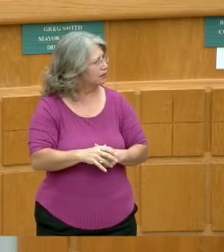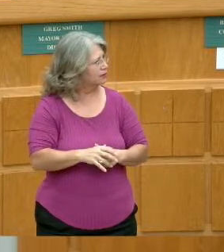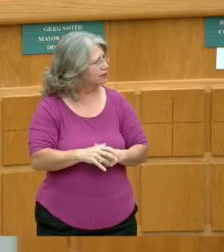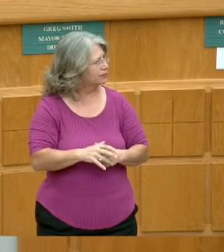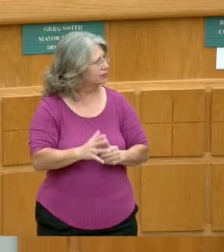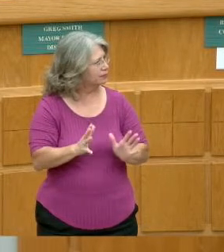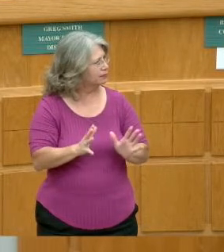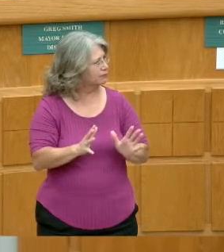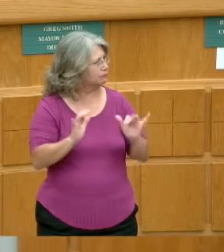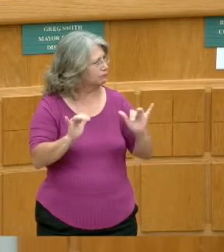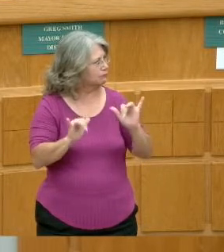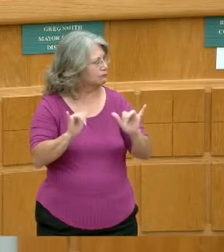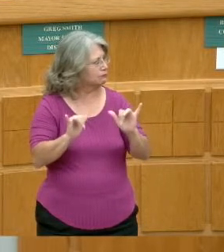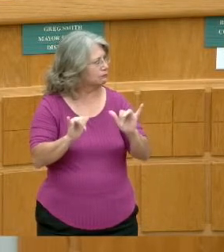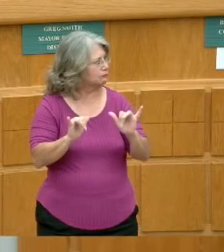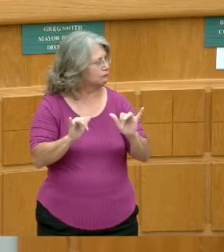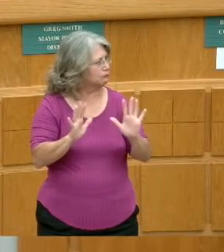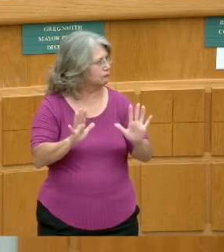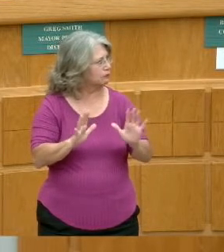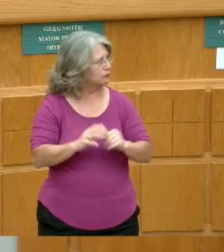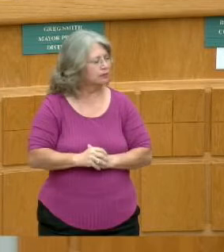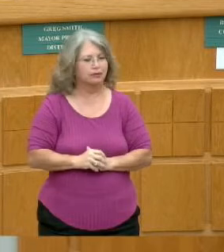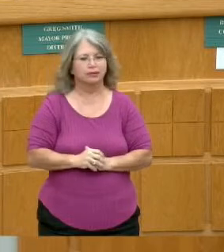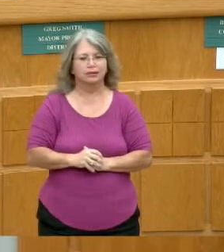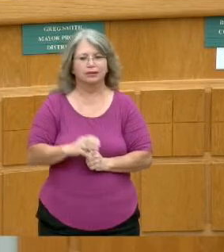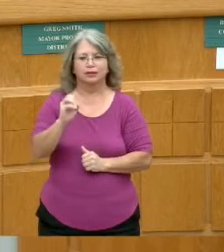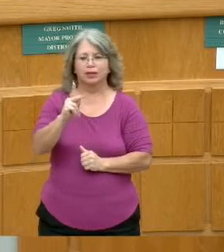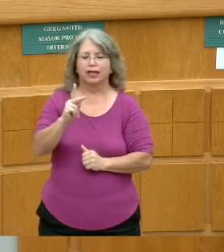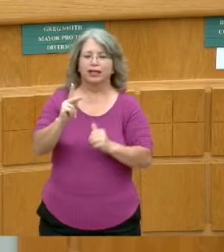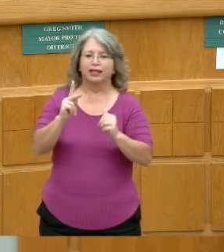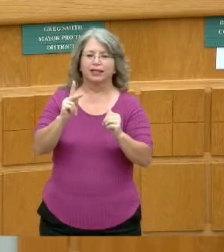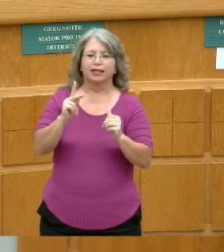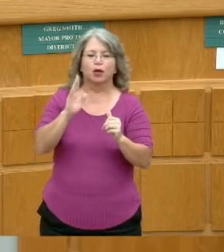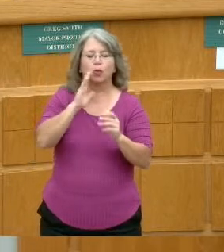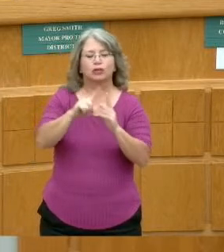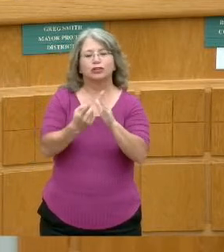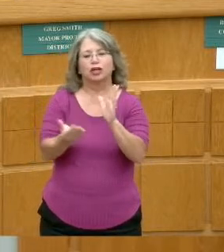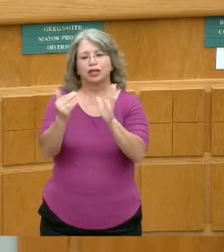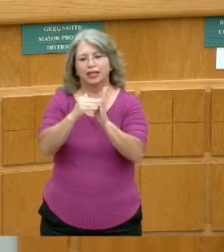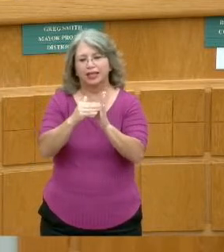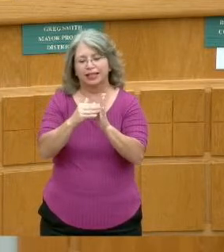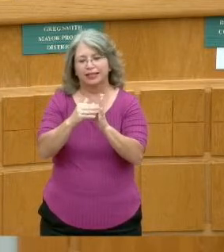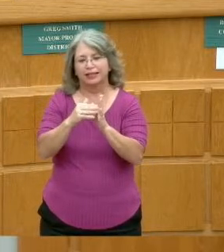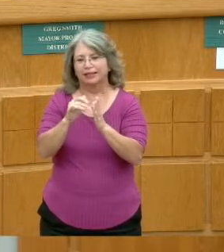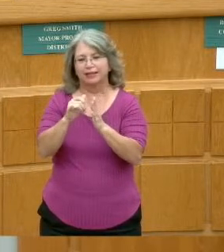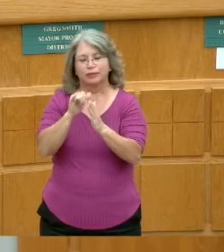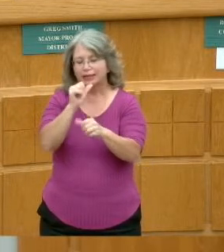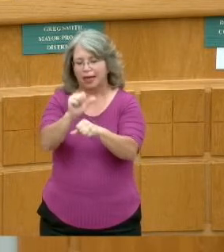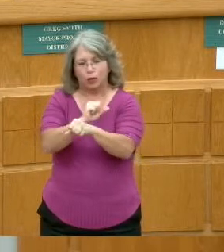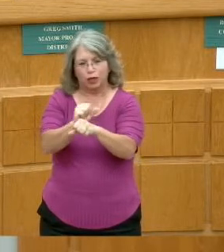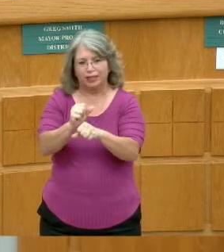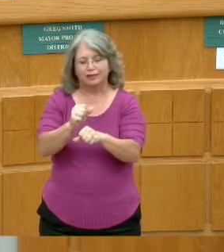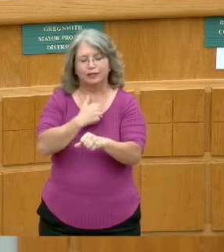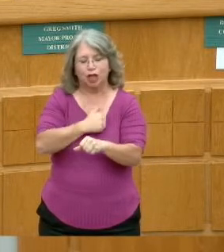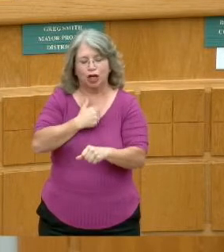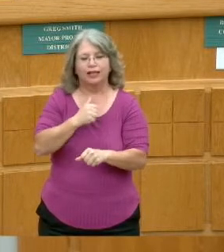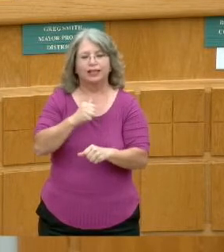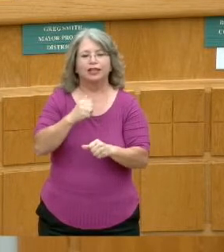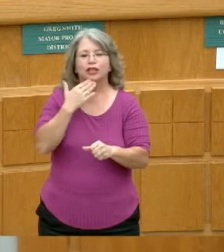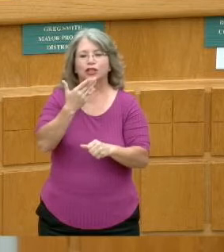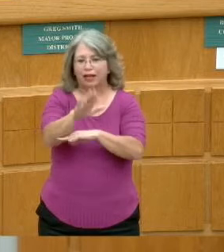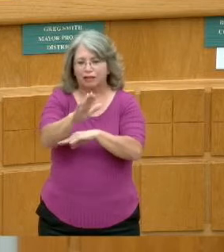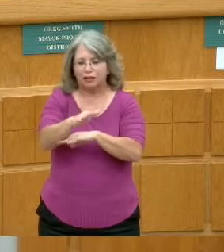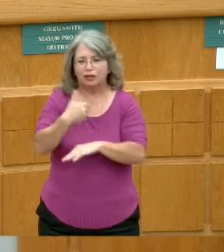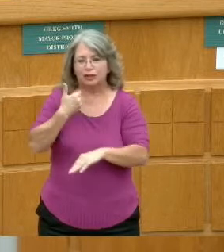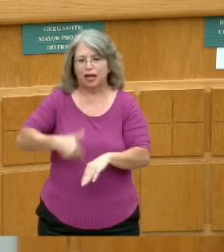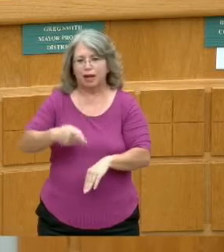Okay. Hopefully that doesn't pop off. Okay, we're going to start over. The microphone wasn't working earlier, so good afternoon, everybody. I'm Peter